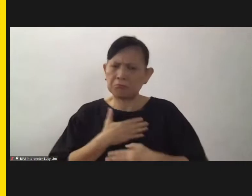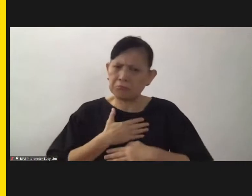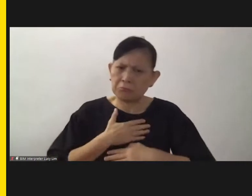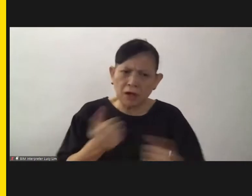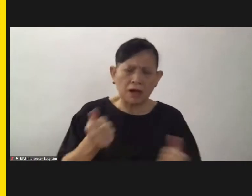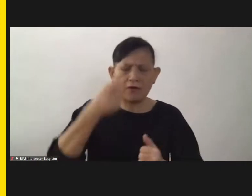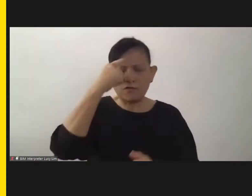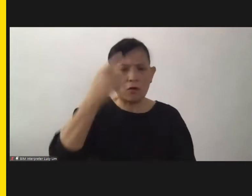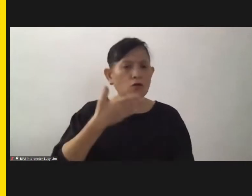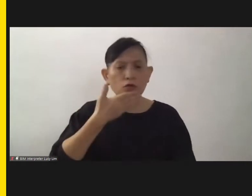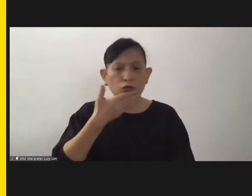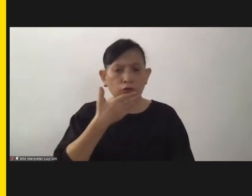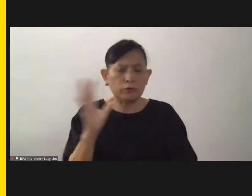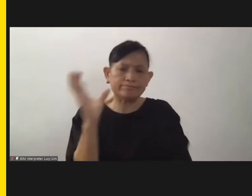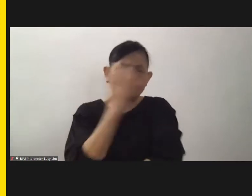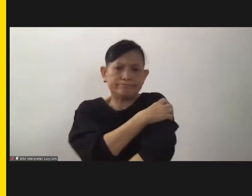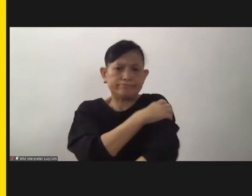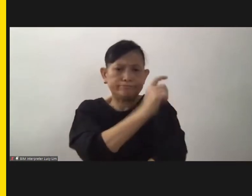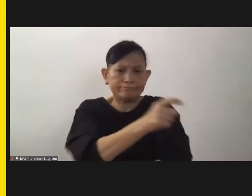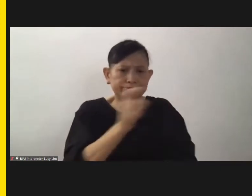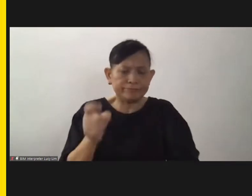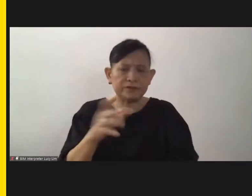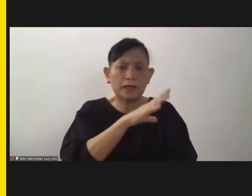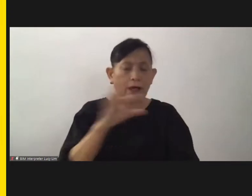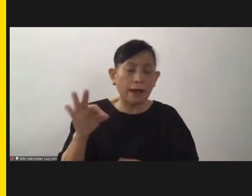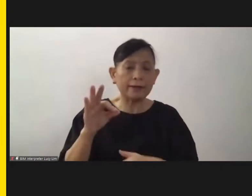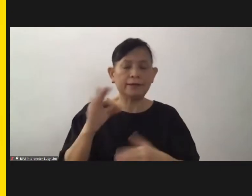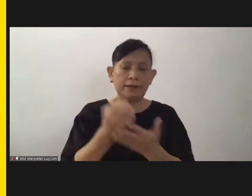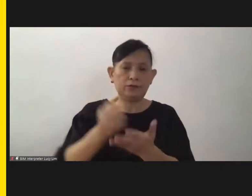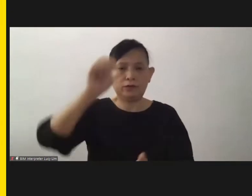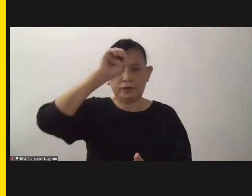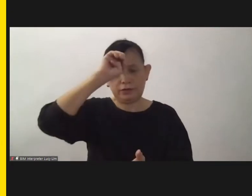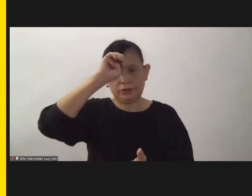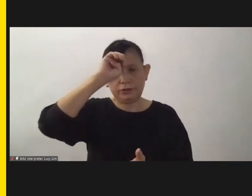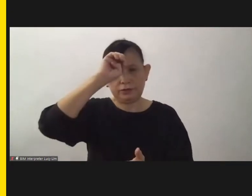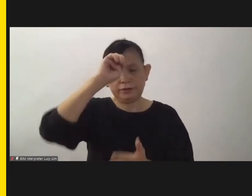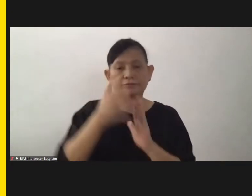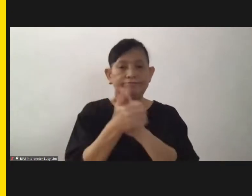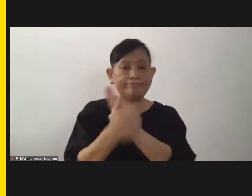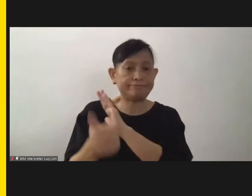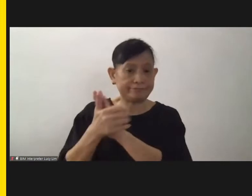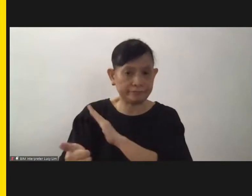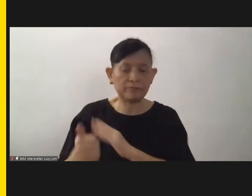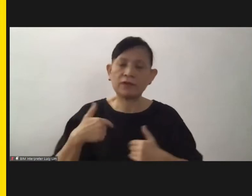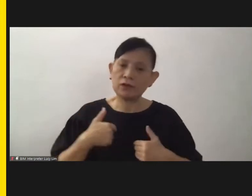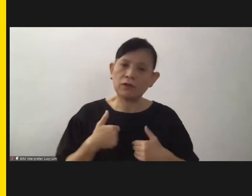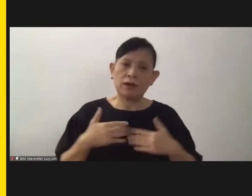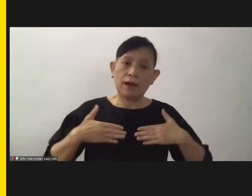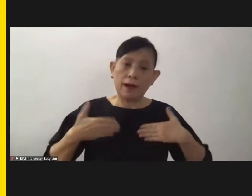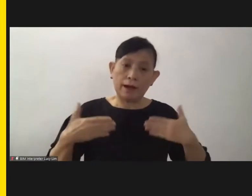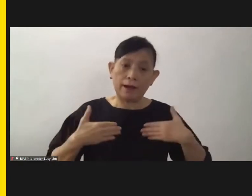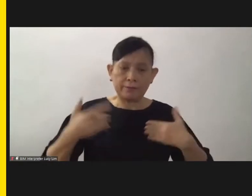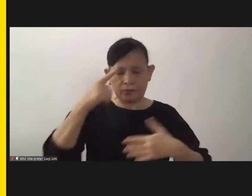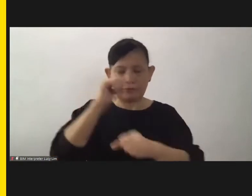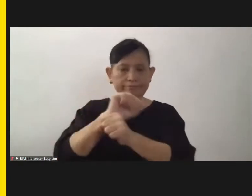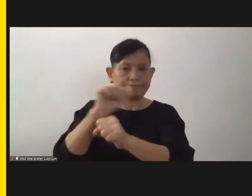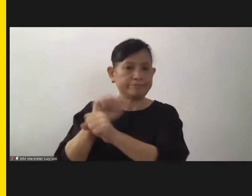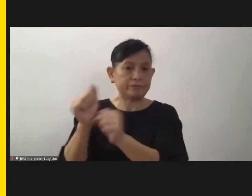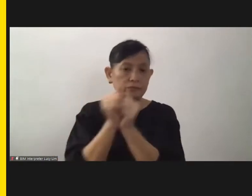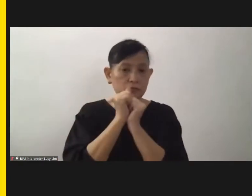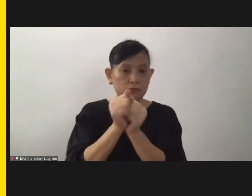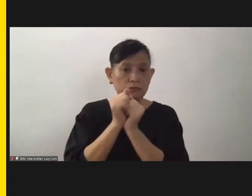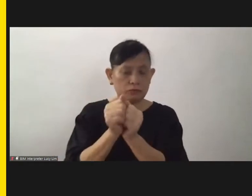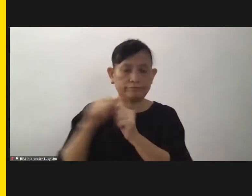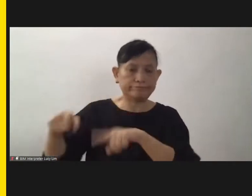youth empowerment and soft skills education. We are truly grateful to be able to work closely with Taylor's College for the